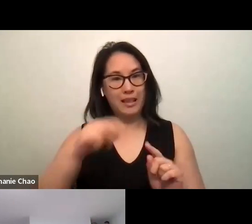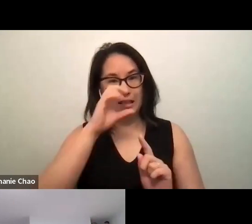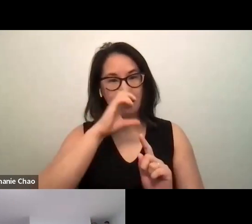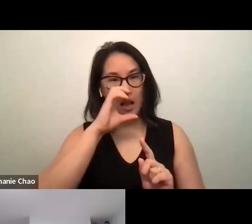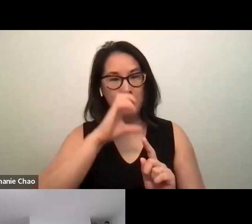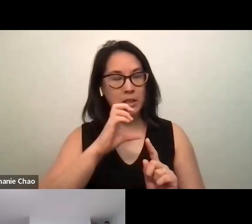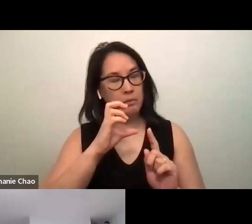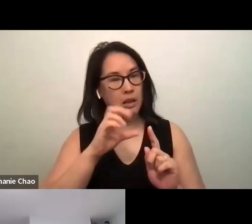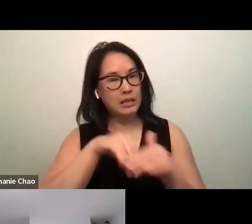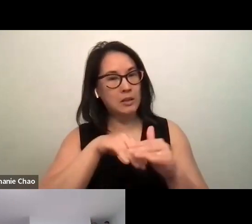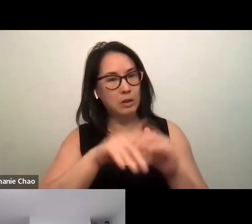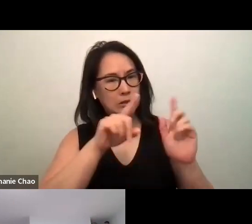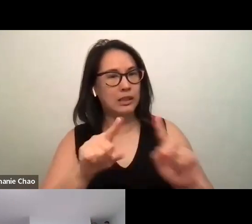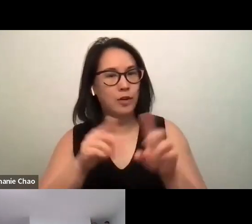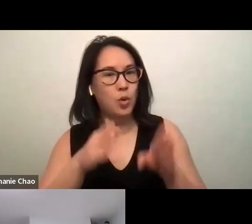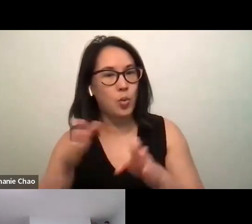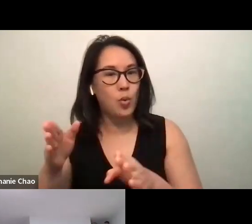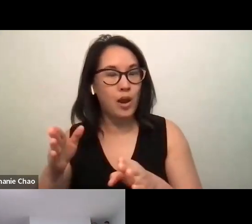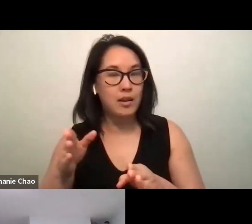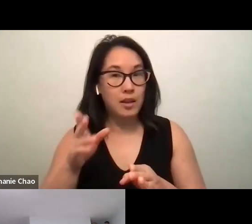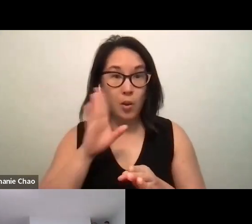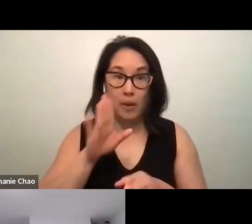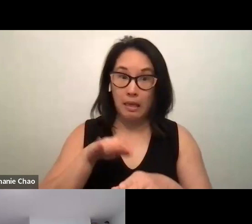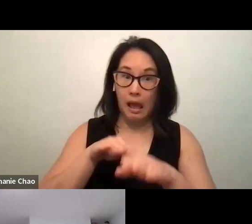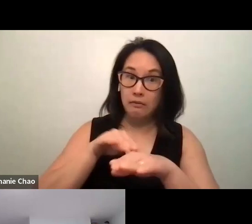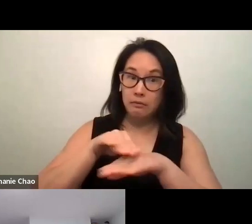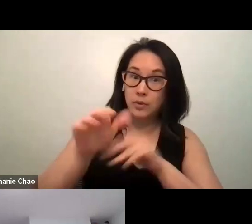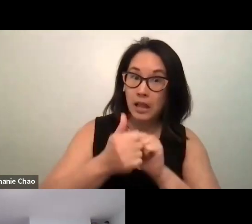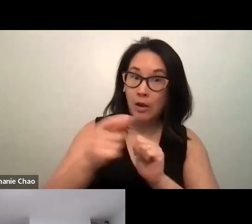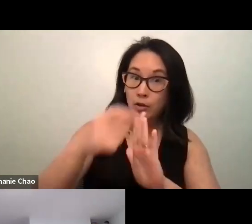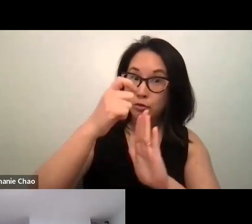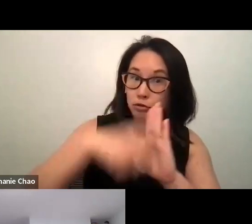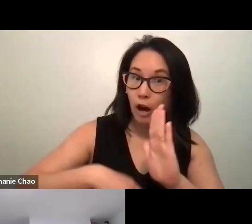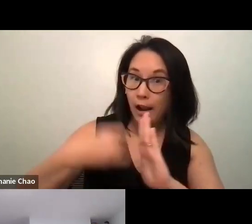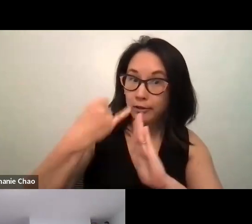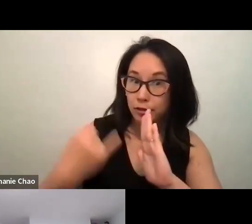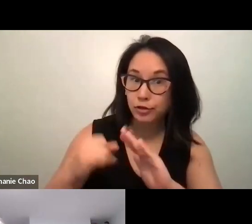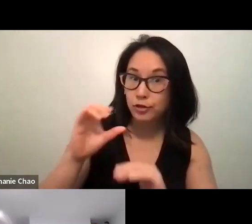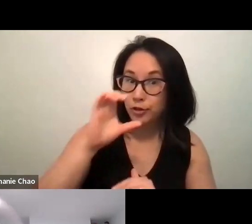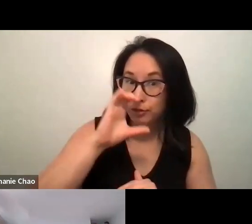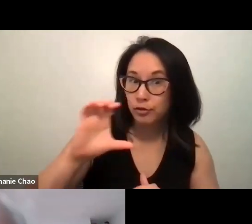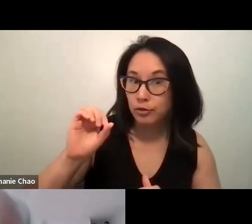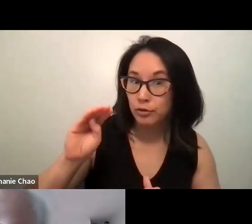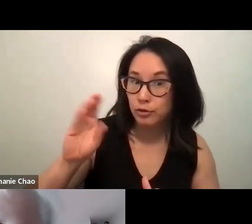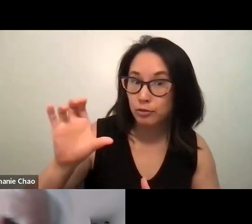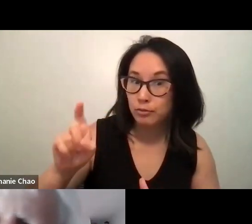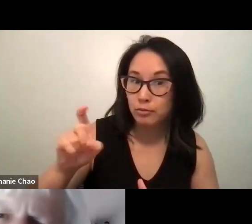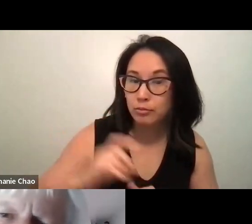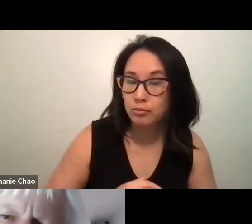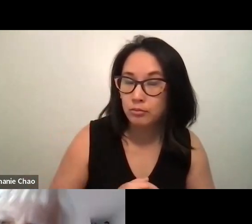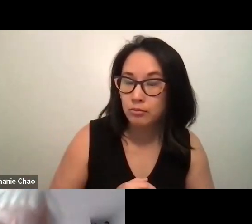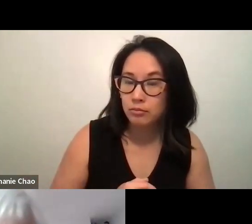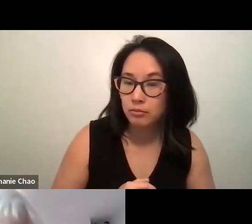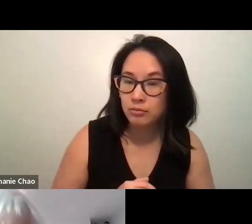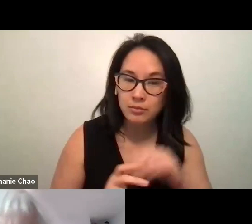change the form for you? Because I think, you know, I mean, I'm always, when I talk